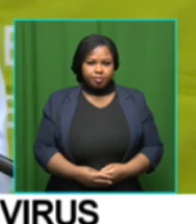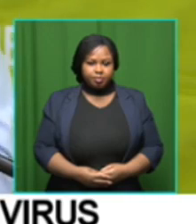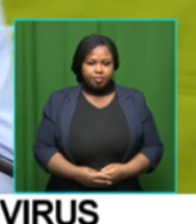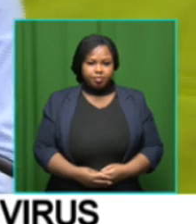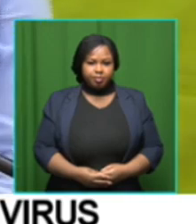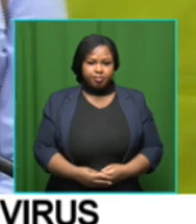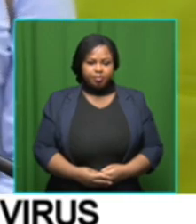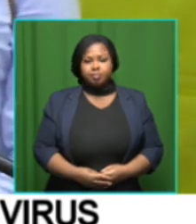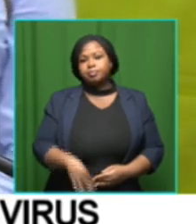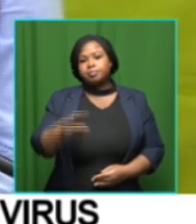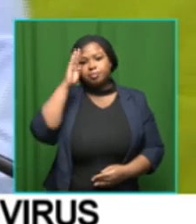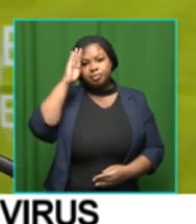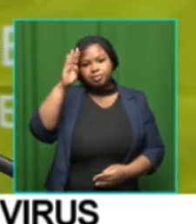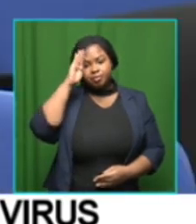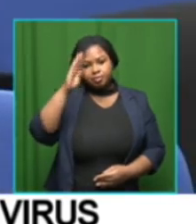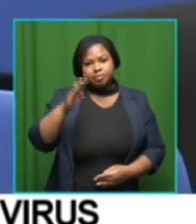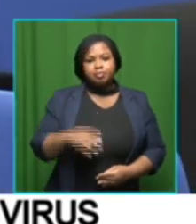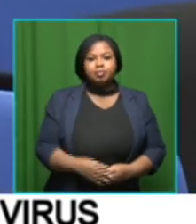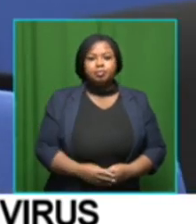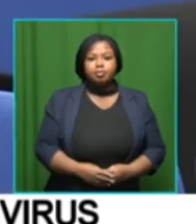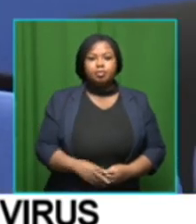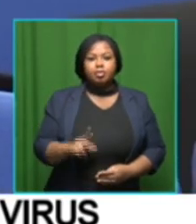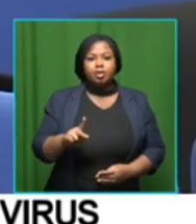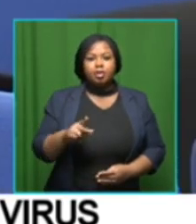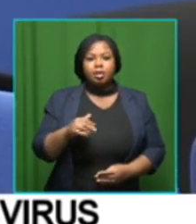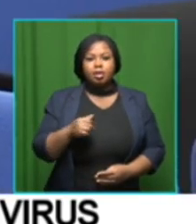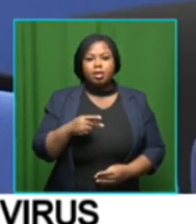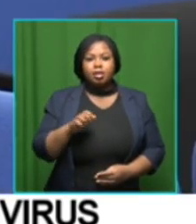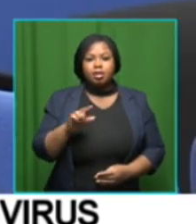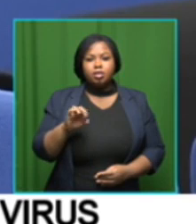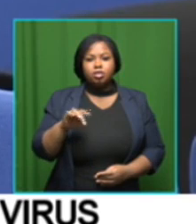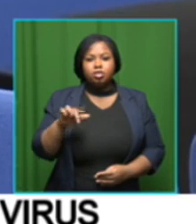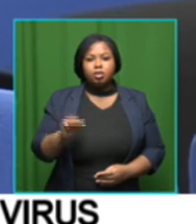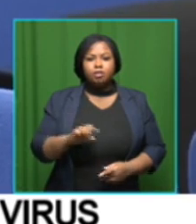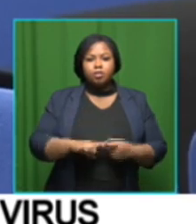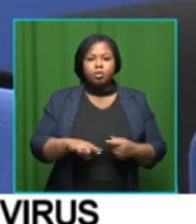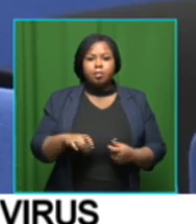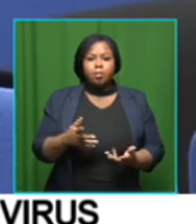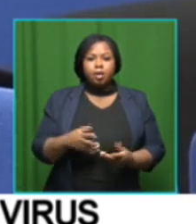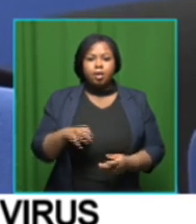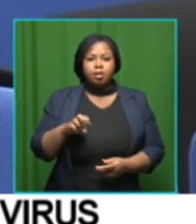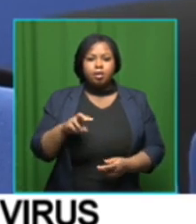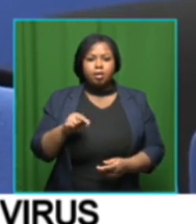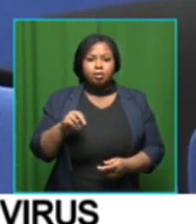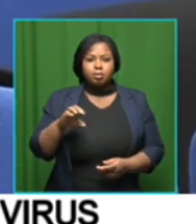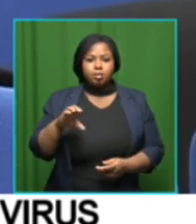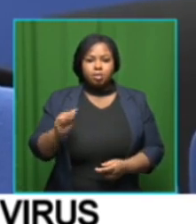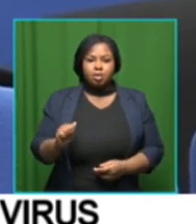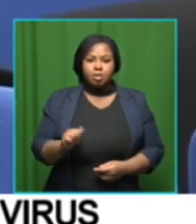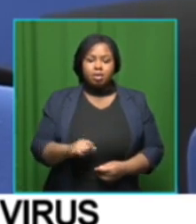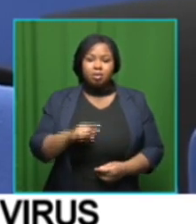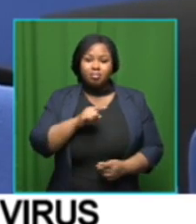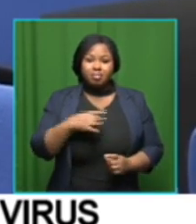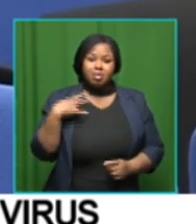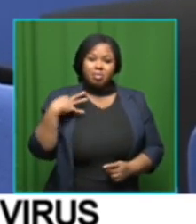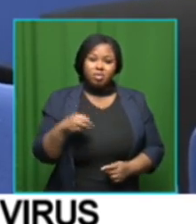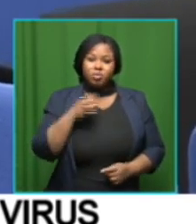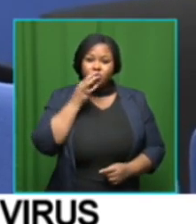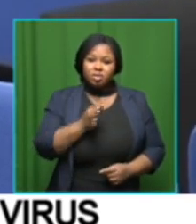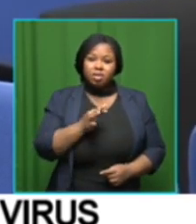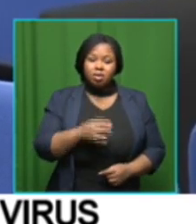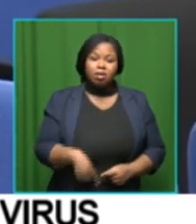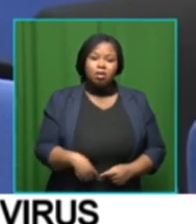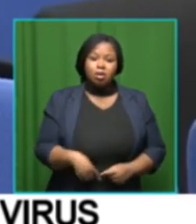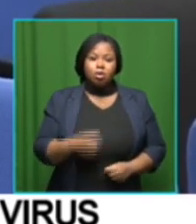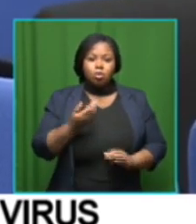Hi, good evening. It's Kylie here from EMCA. Minister, you said your approach is going to be proactive.